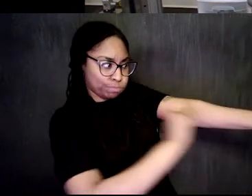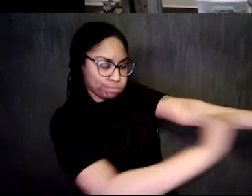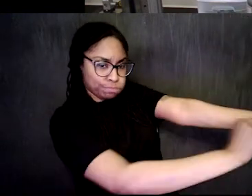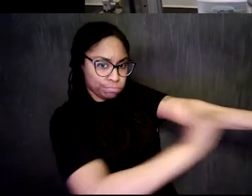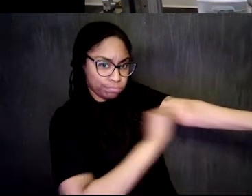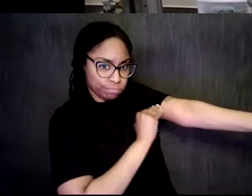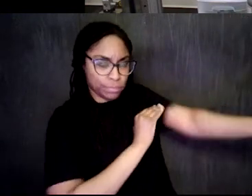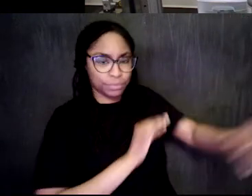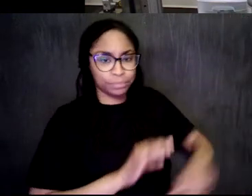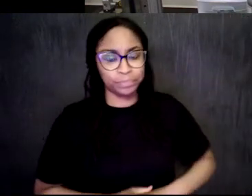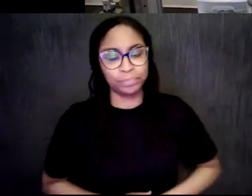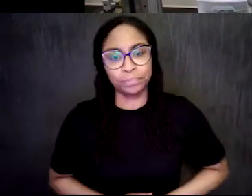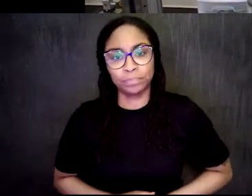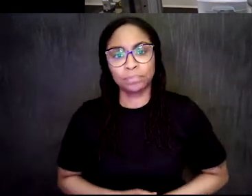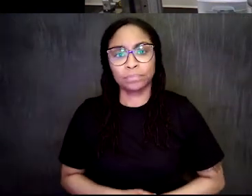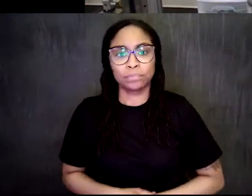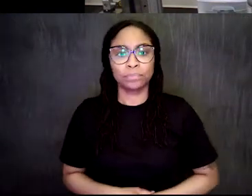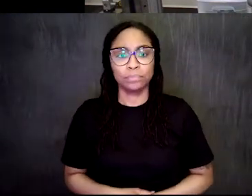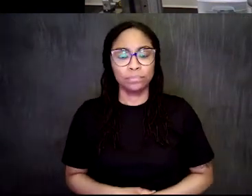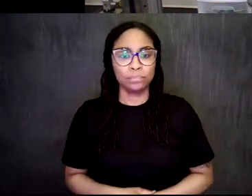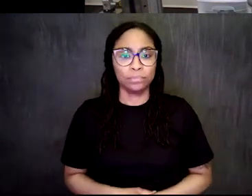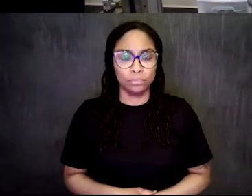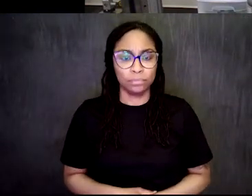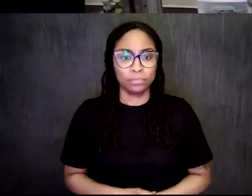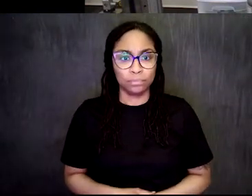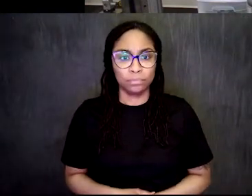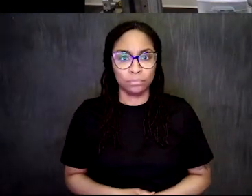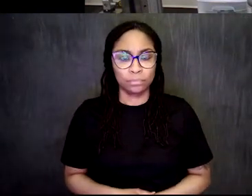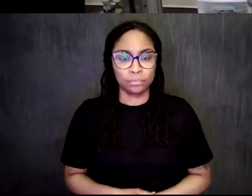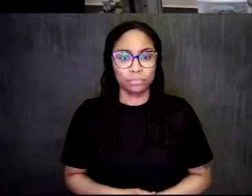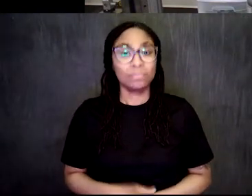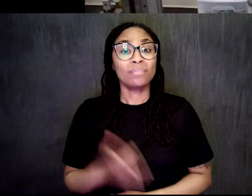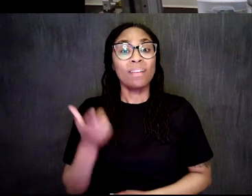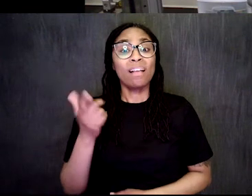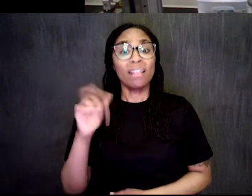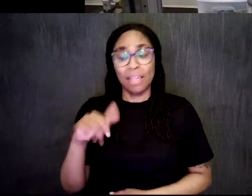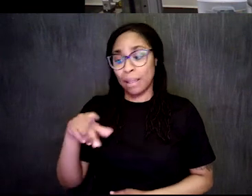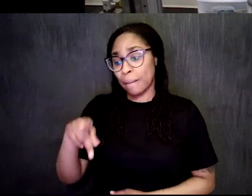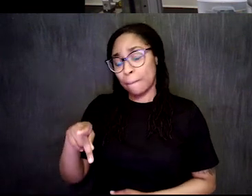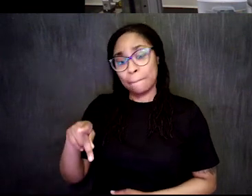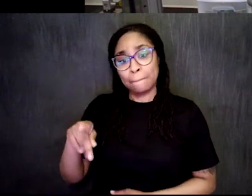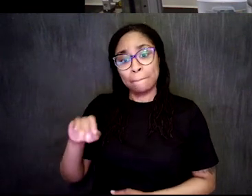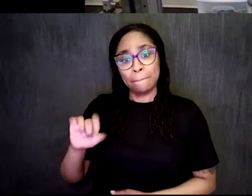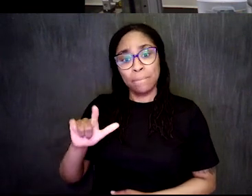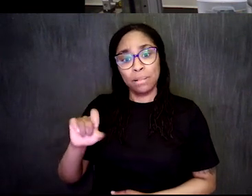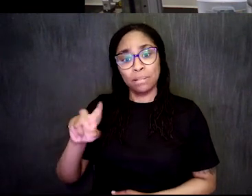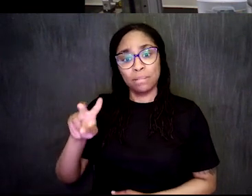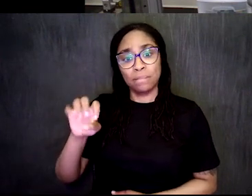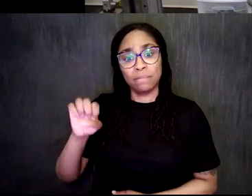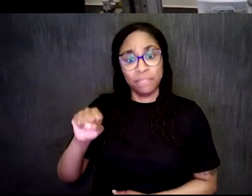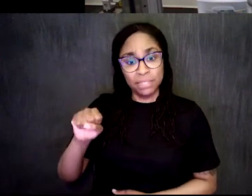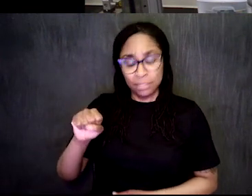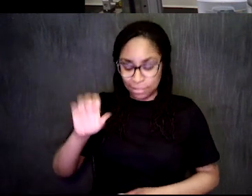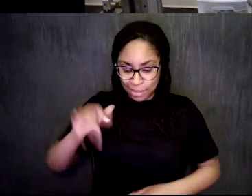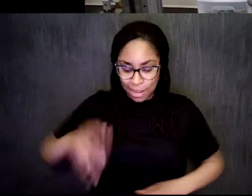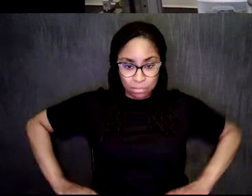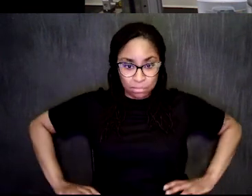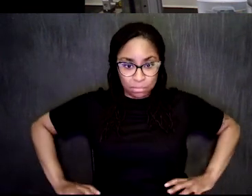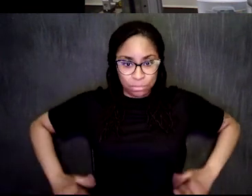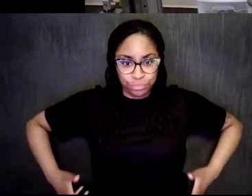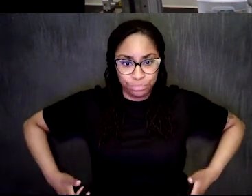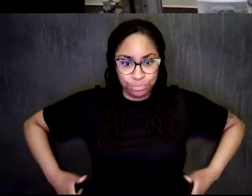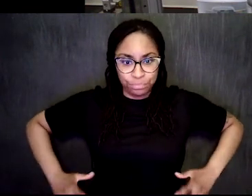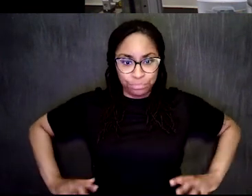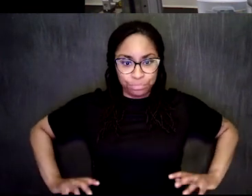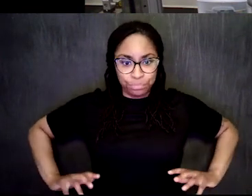the joint. So with this exercise, we're trying to tilt from the pelvis again, and then we're also going to be